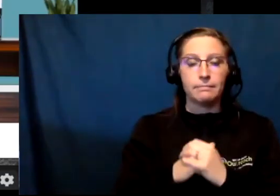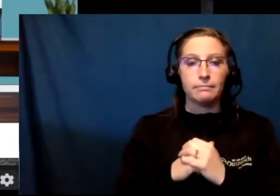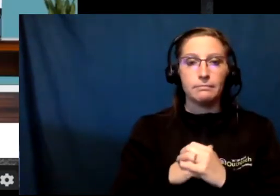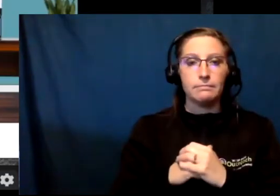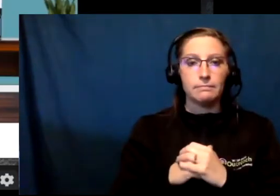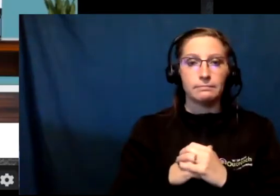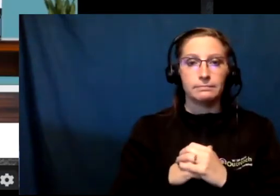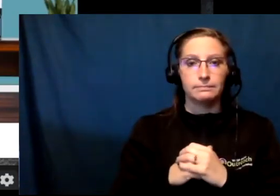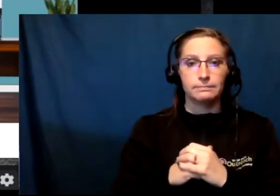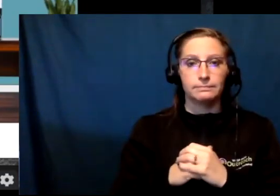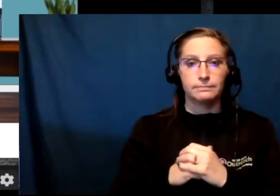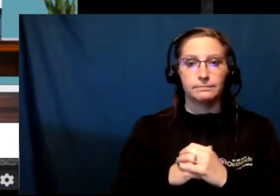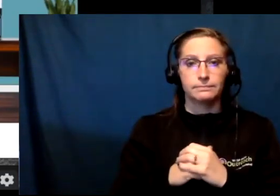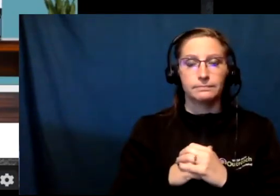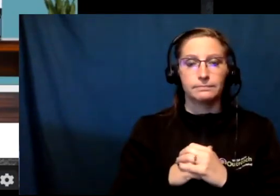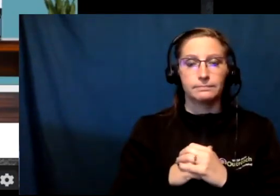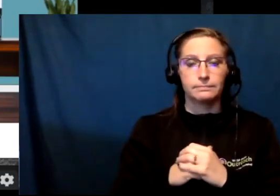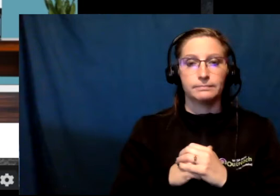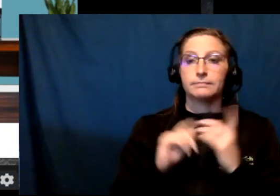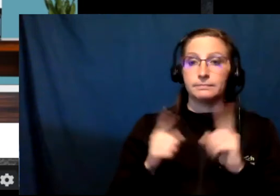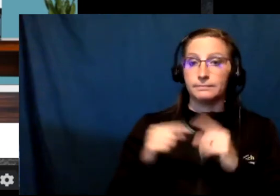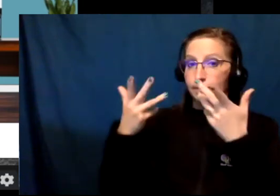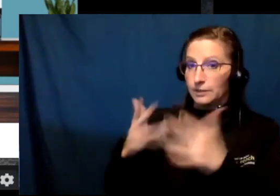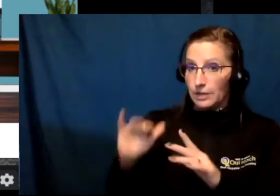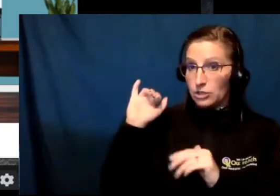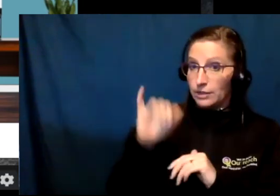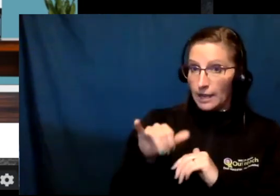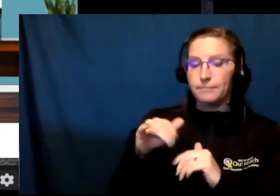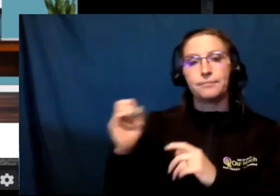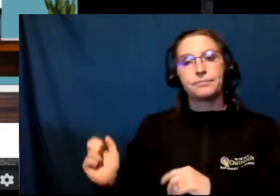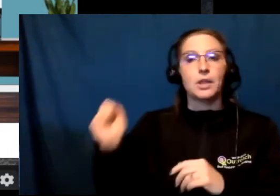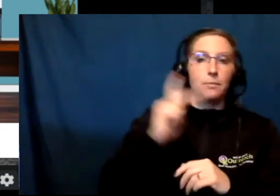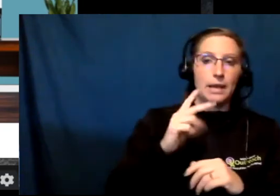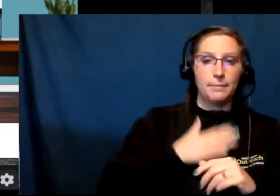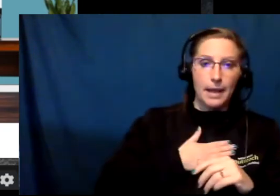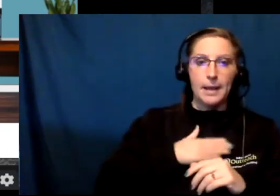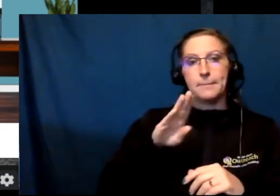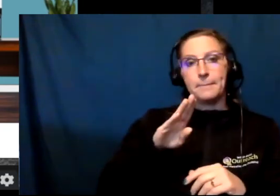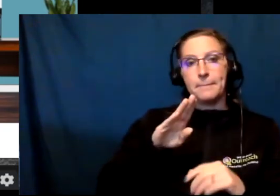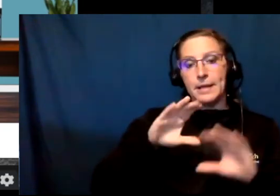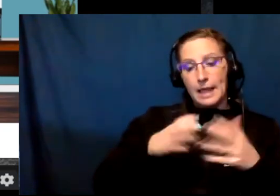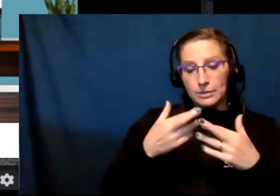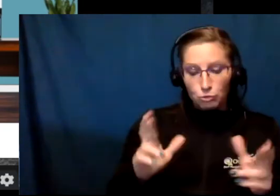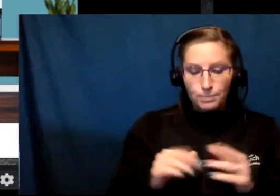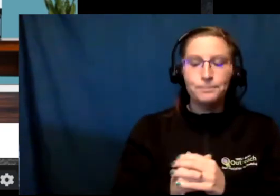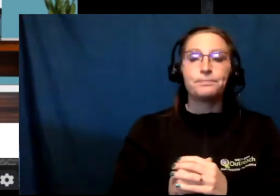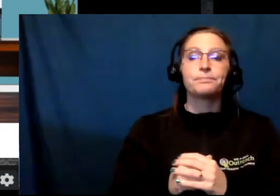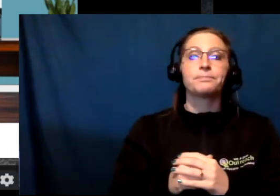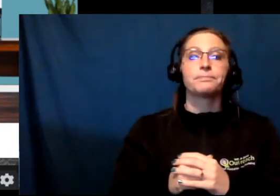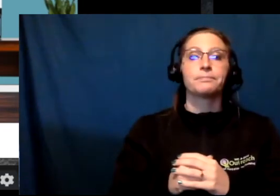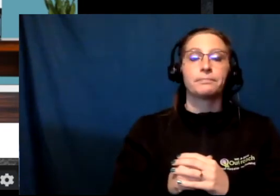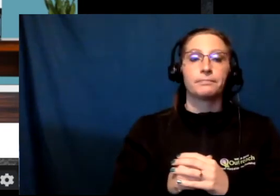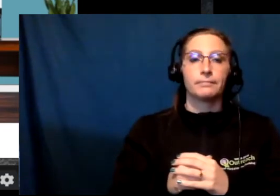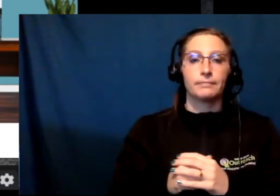I would typically, when we're done with that, we would come back to my Bitmoji classroom and then